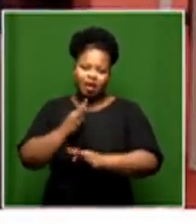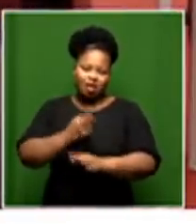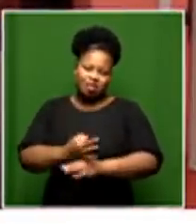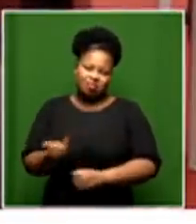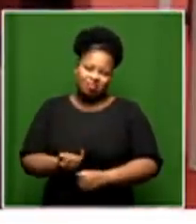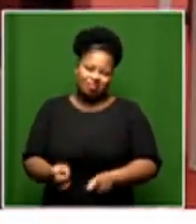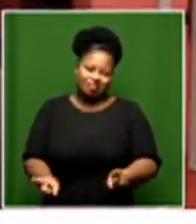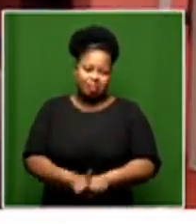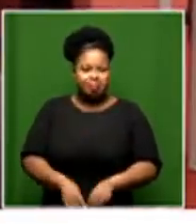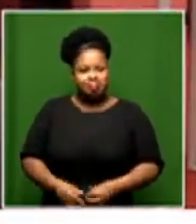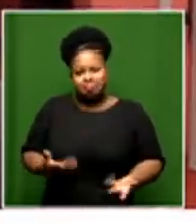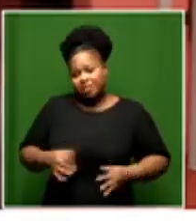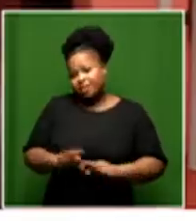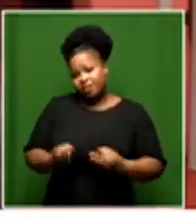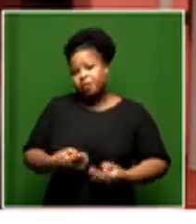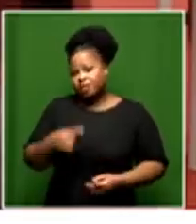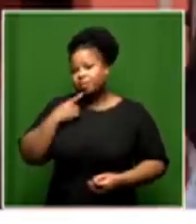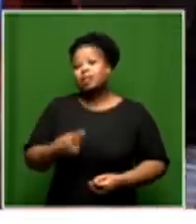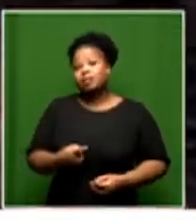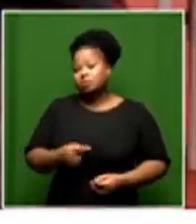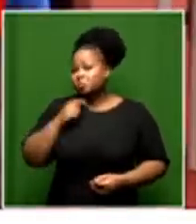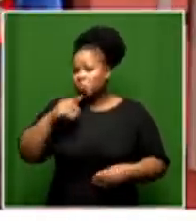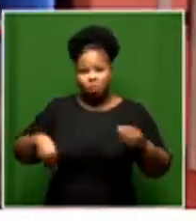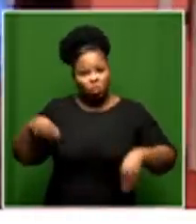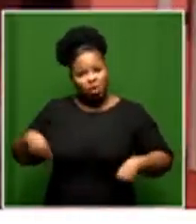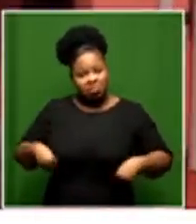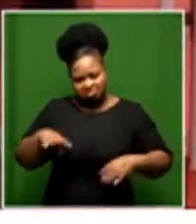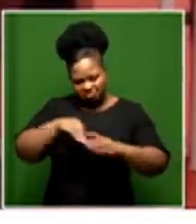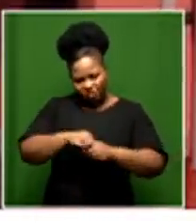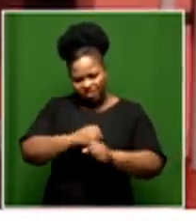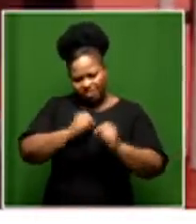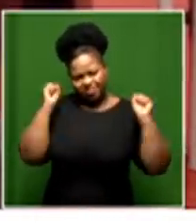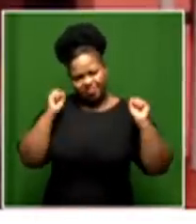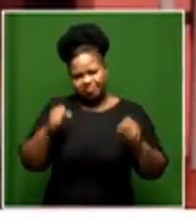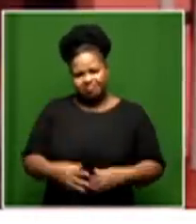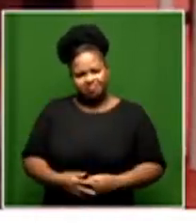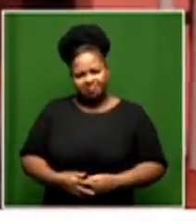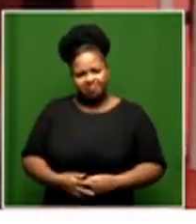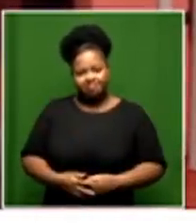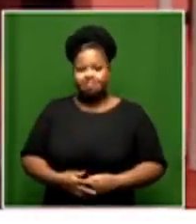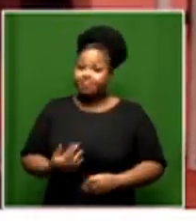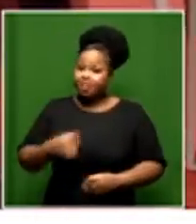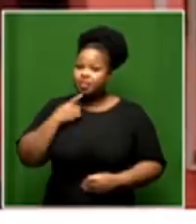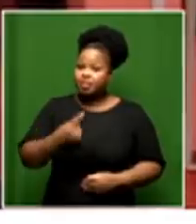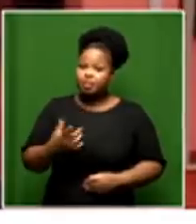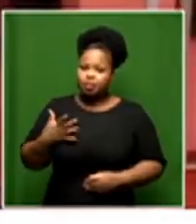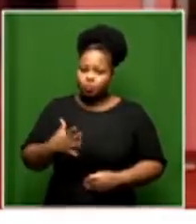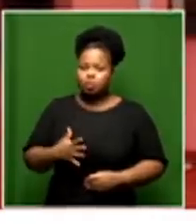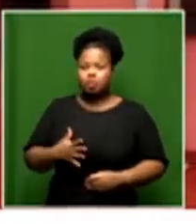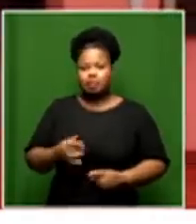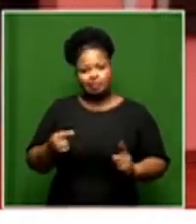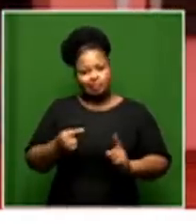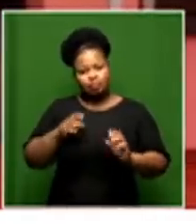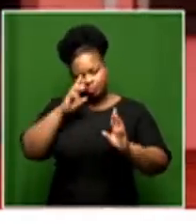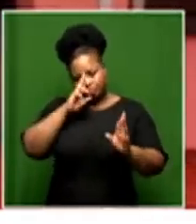saying also that their relative was incorruptible, and they want that to